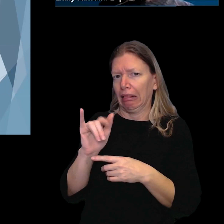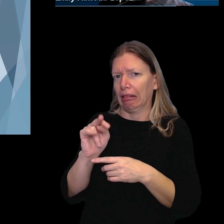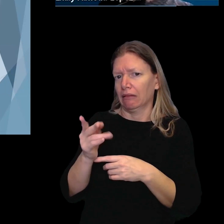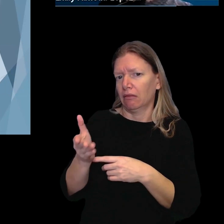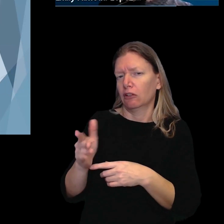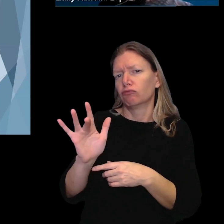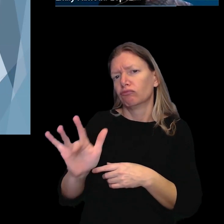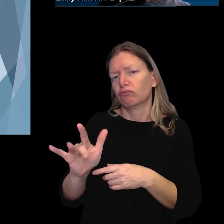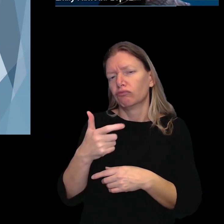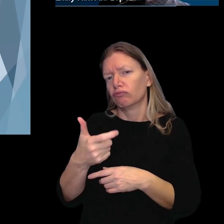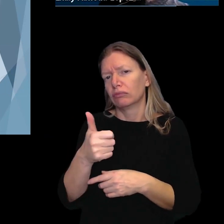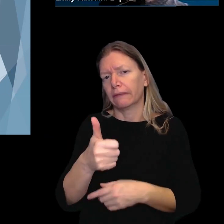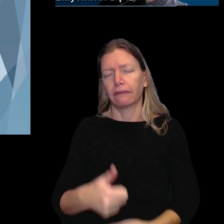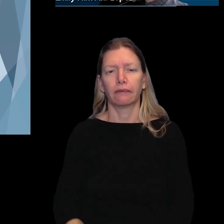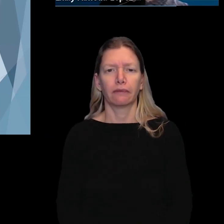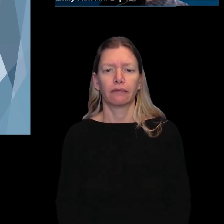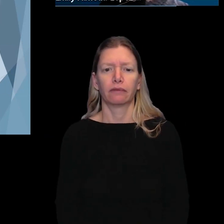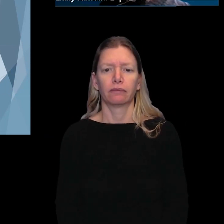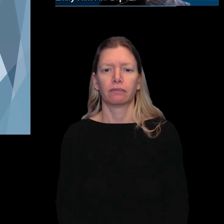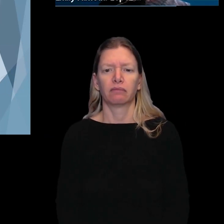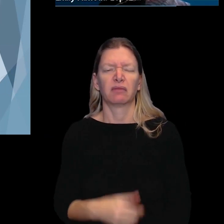chat for people to see.